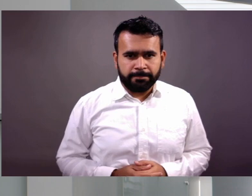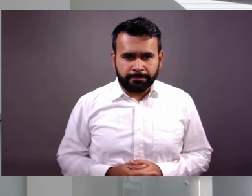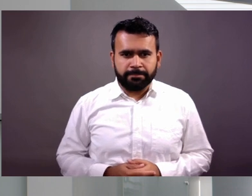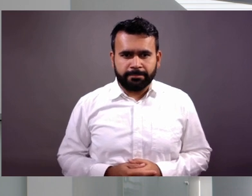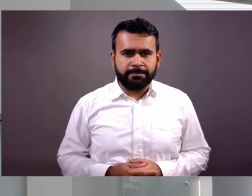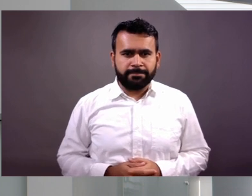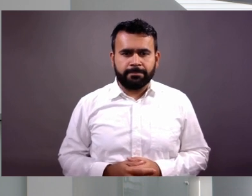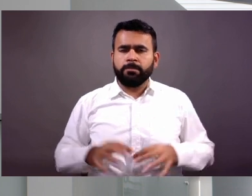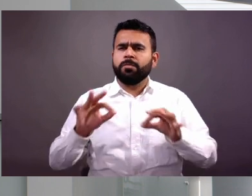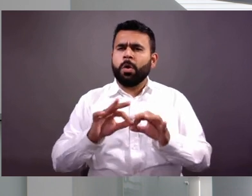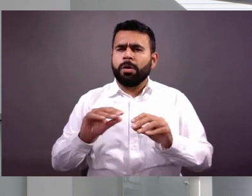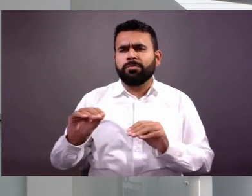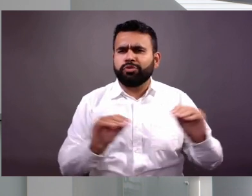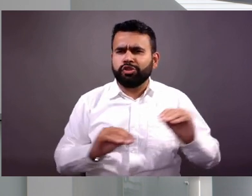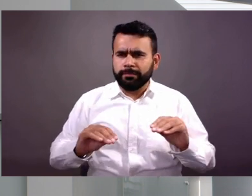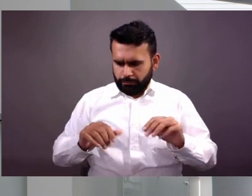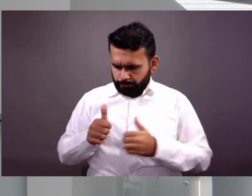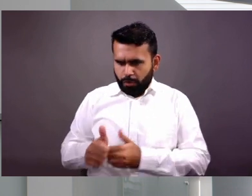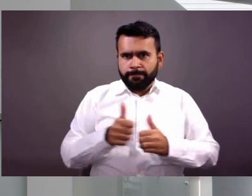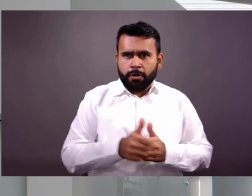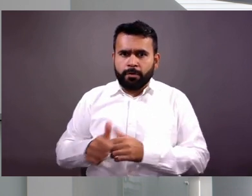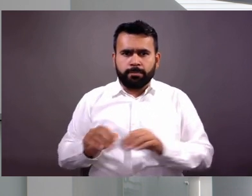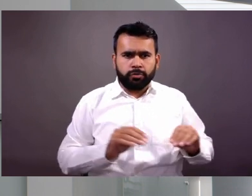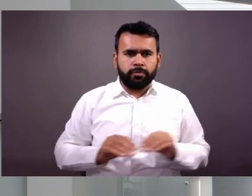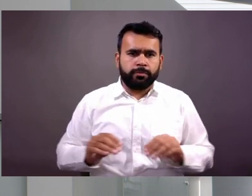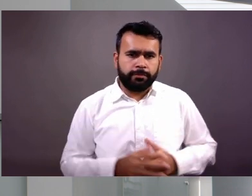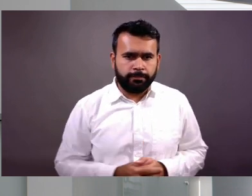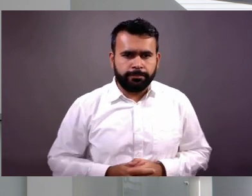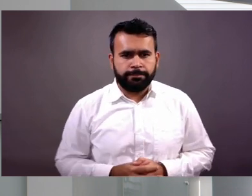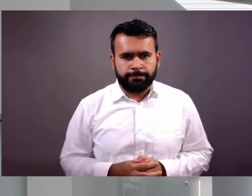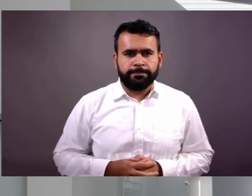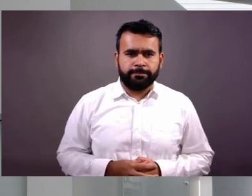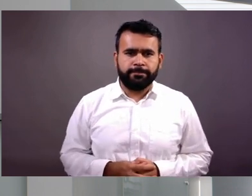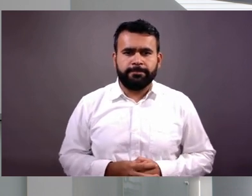doing doubles, you can stick to the singles. It's all good. All right, cue music.